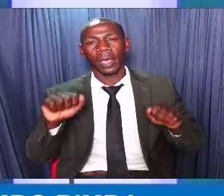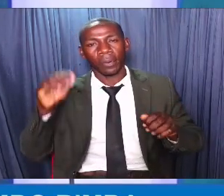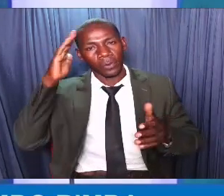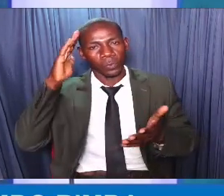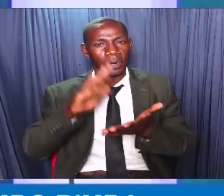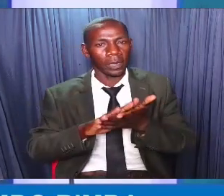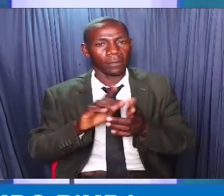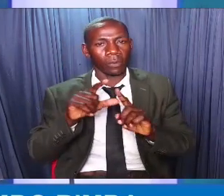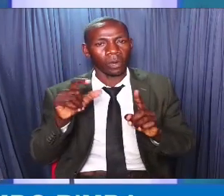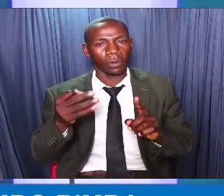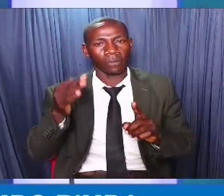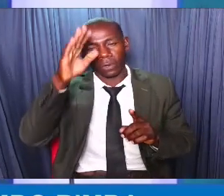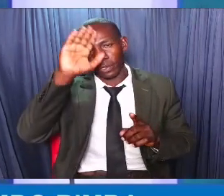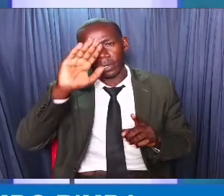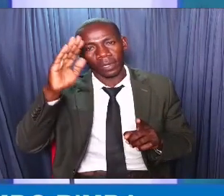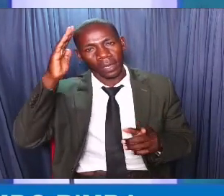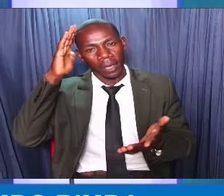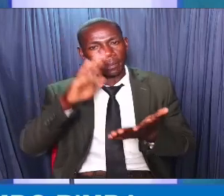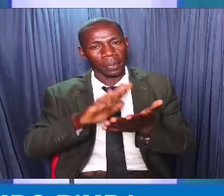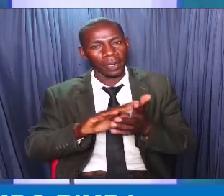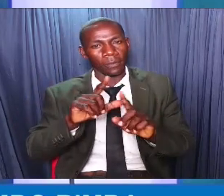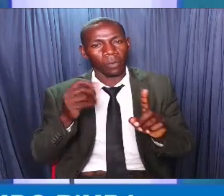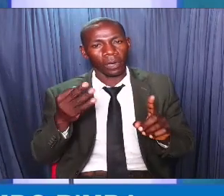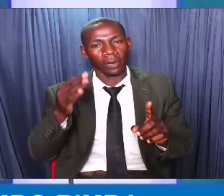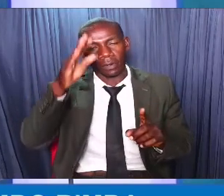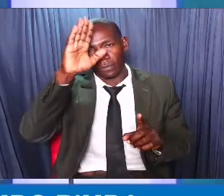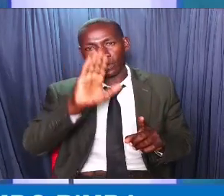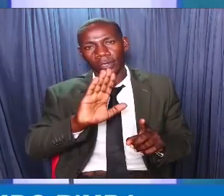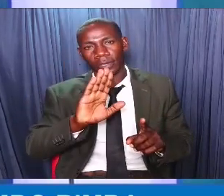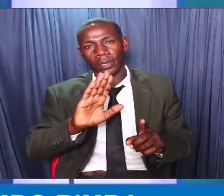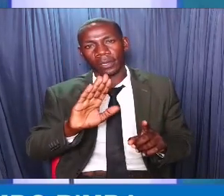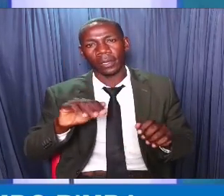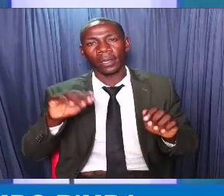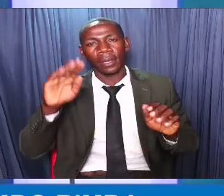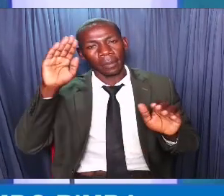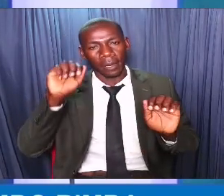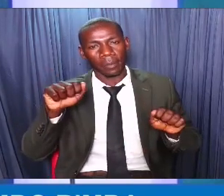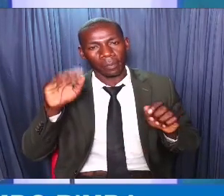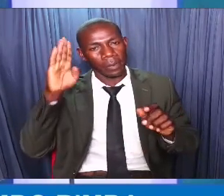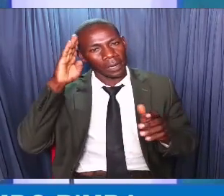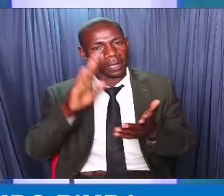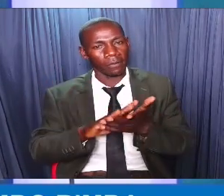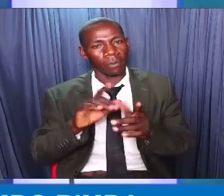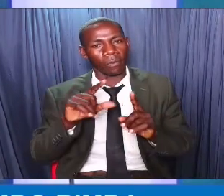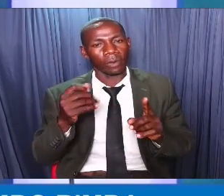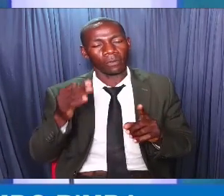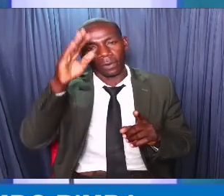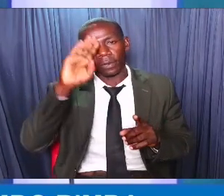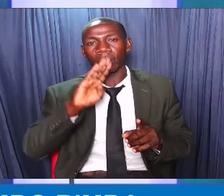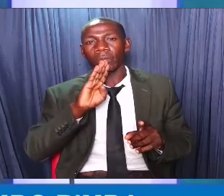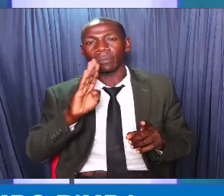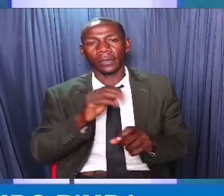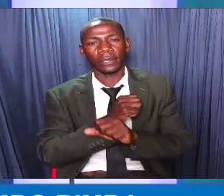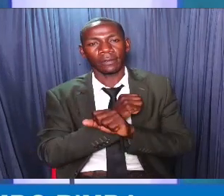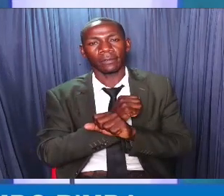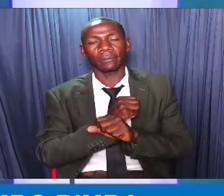Mungu. Be able to believe in the word of God. Ujaliwe kuliamini neno la Mungu. Be able to believe in the word of God. Ujaliwe kuliamini neno la Mungu. Be able to believe in the word of God. Utakuwa salama.